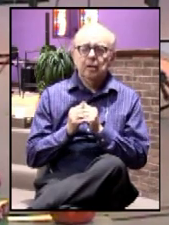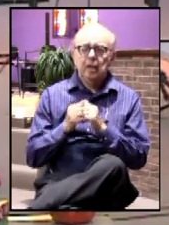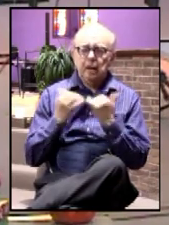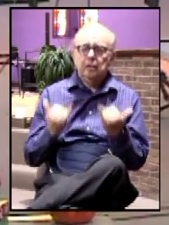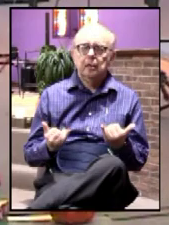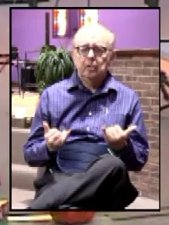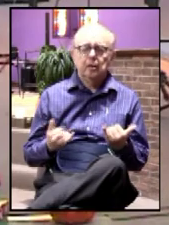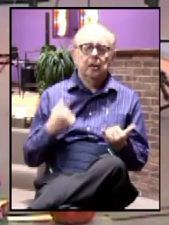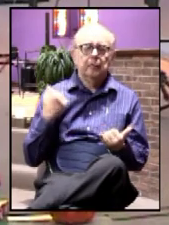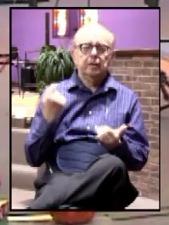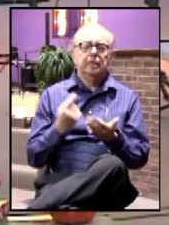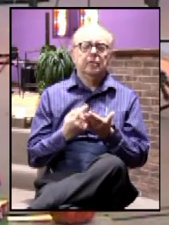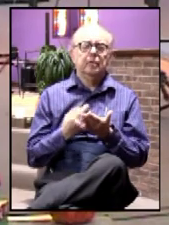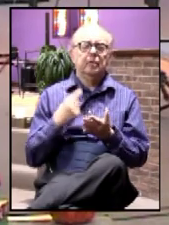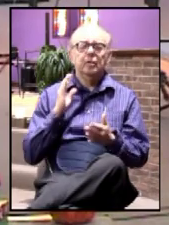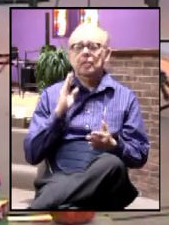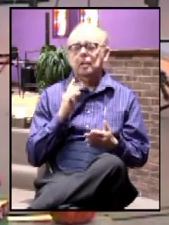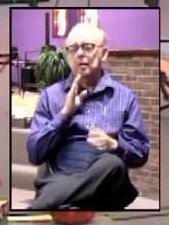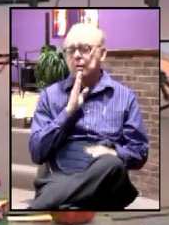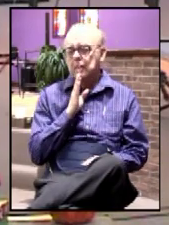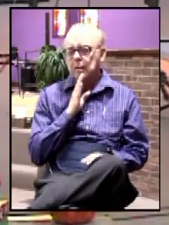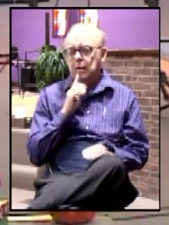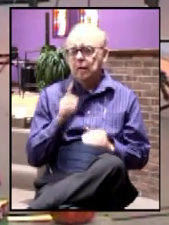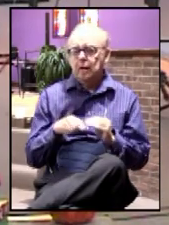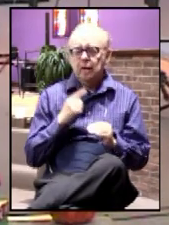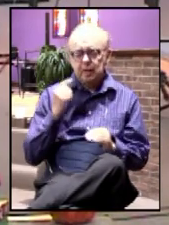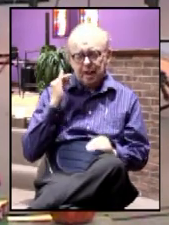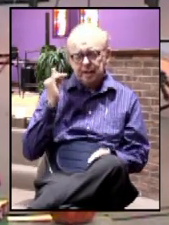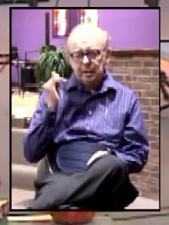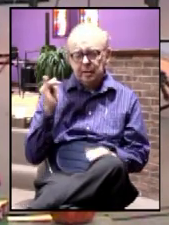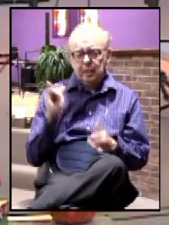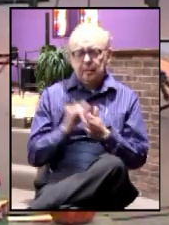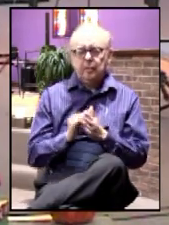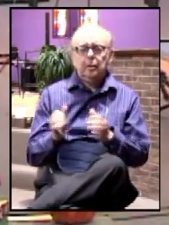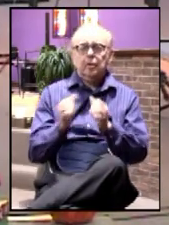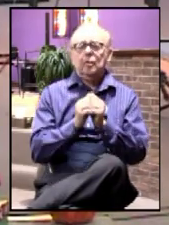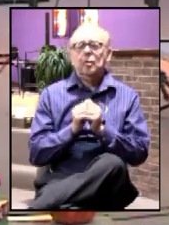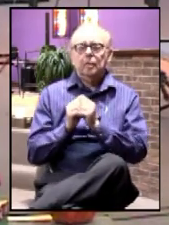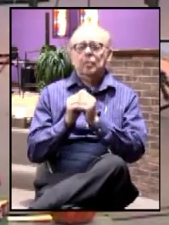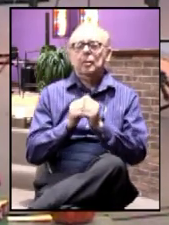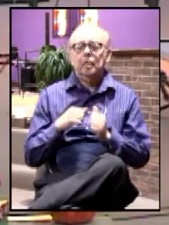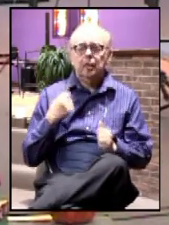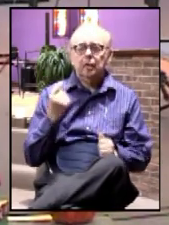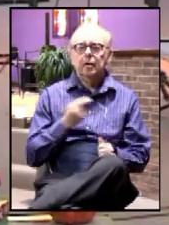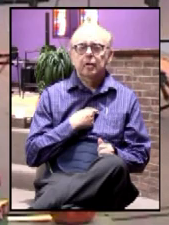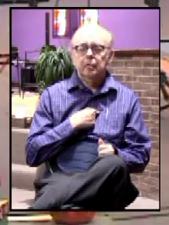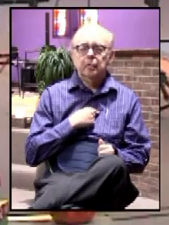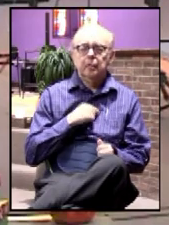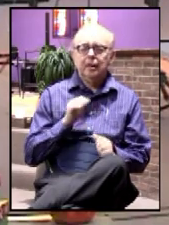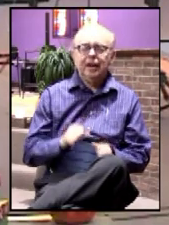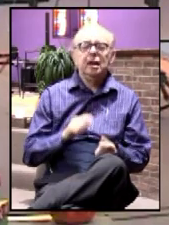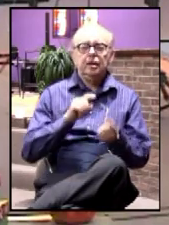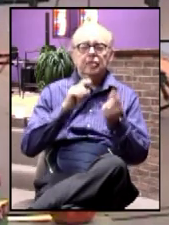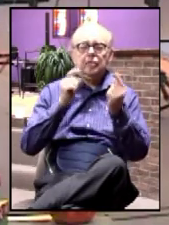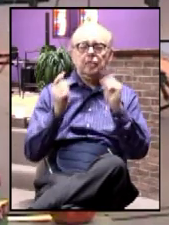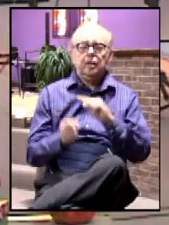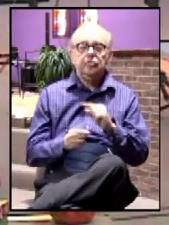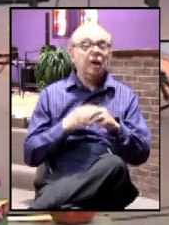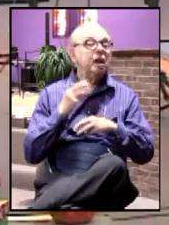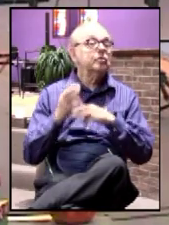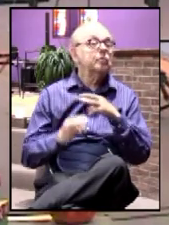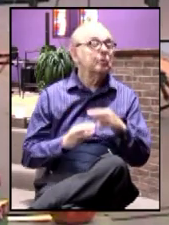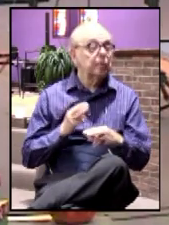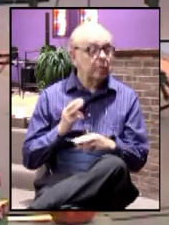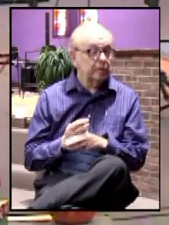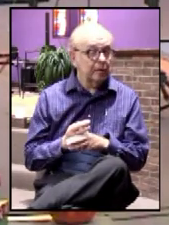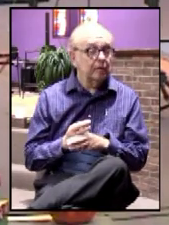And so today we're going to talk about an idea that together we can change the